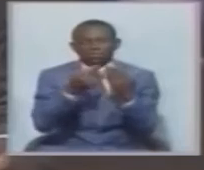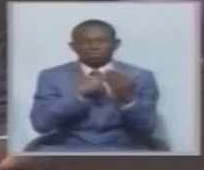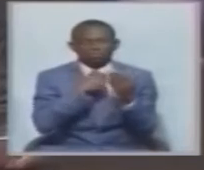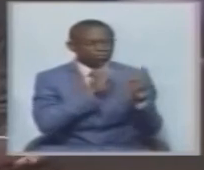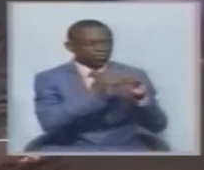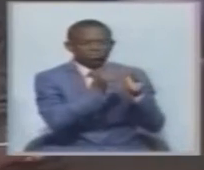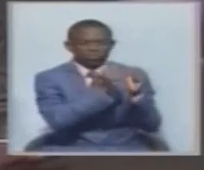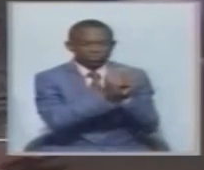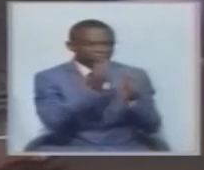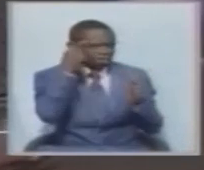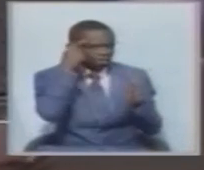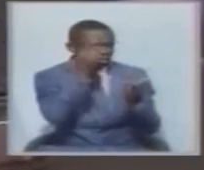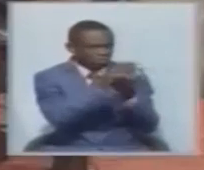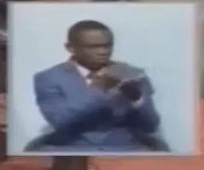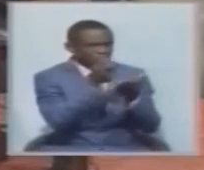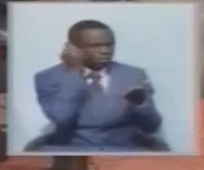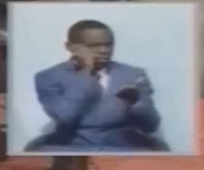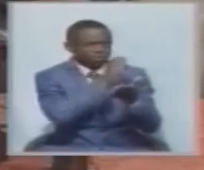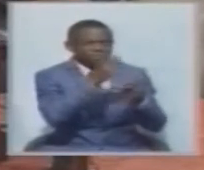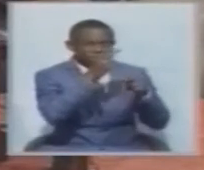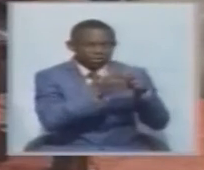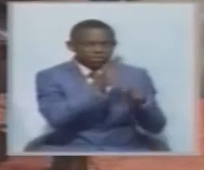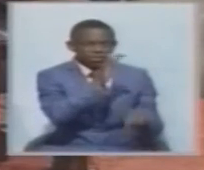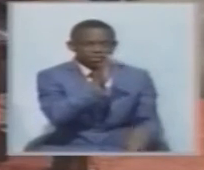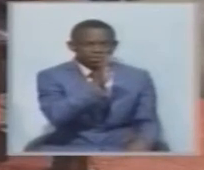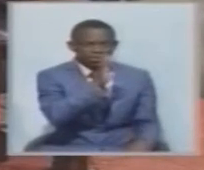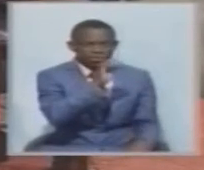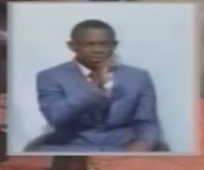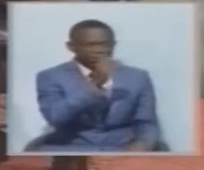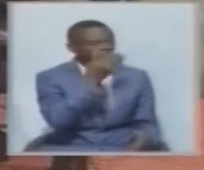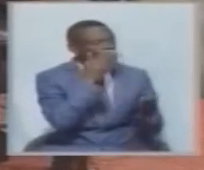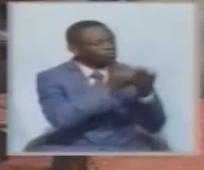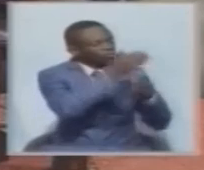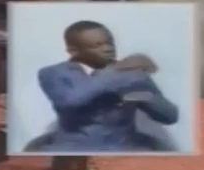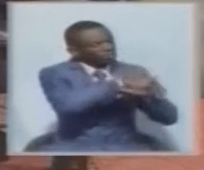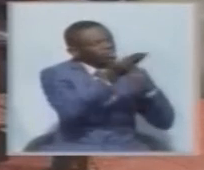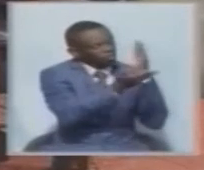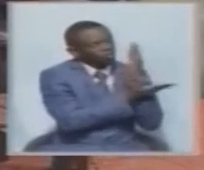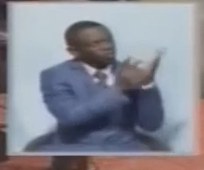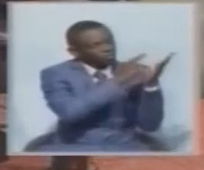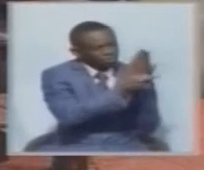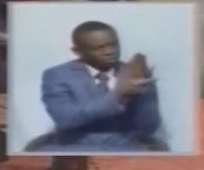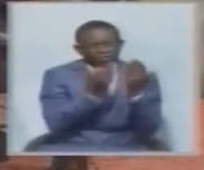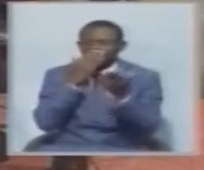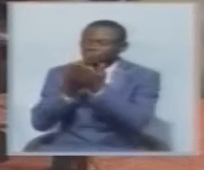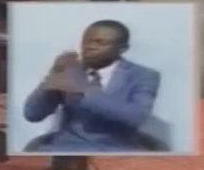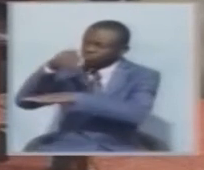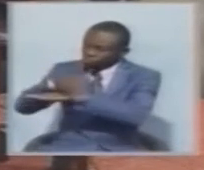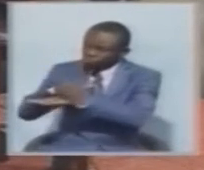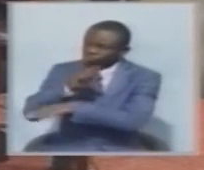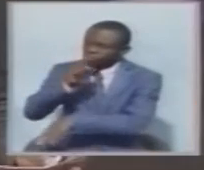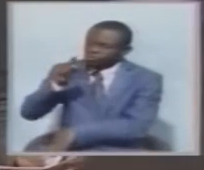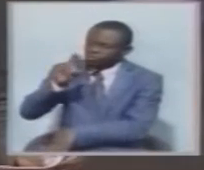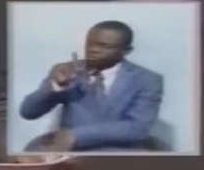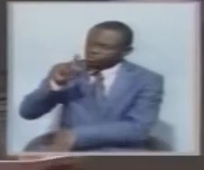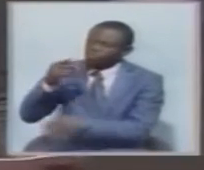the Treasury, Mr. Fredson Yamba. Sir, good evening and welcome to the program. Good evening, Grevazio, and thank you for inviting me here.